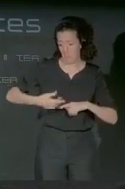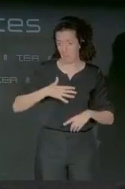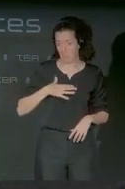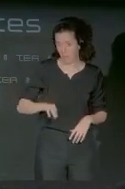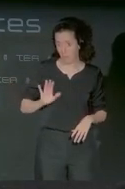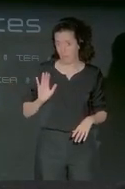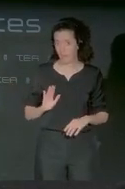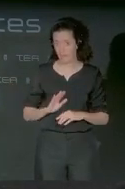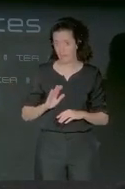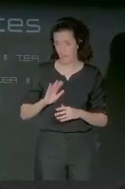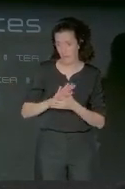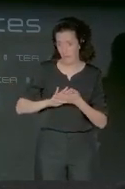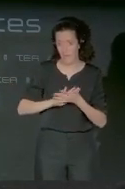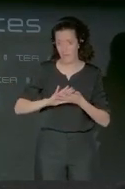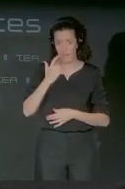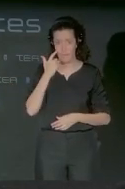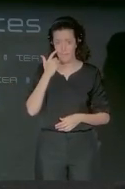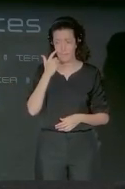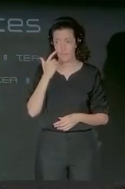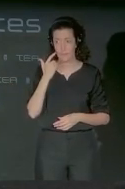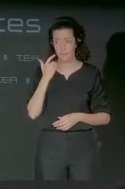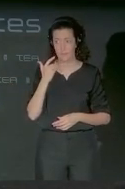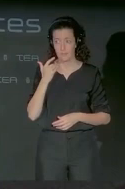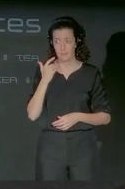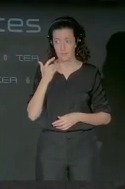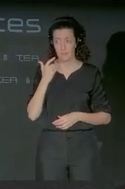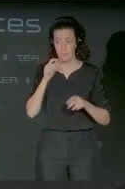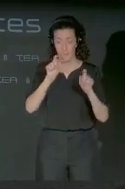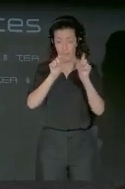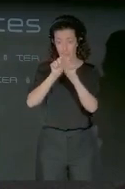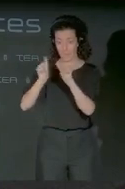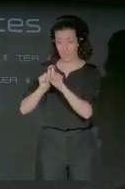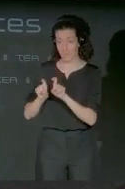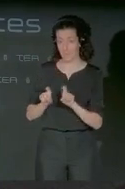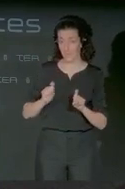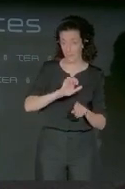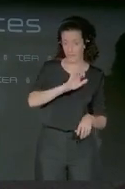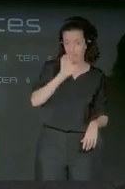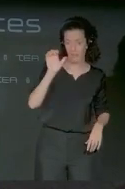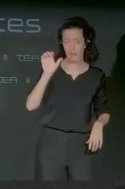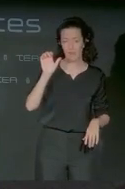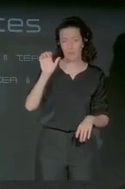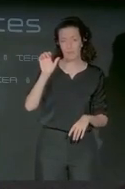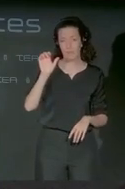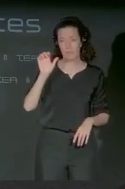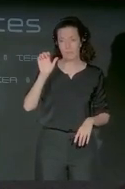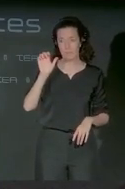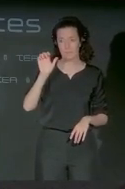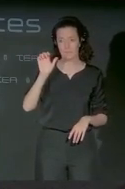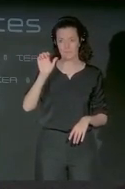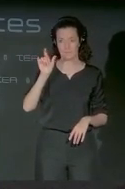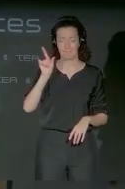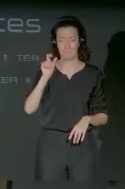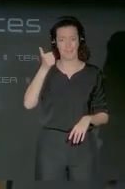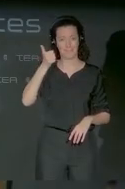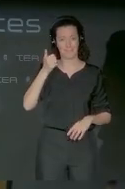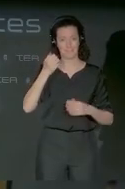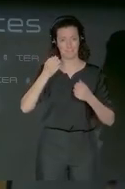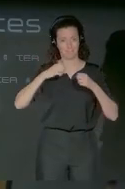more European video game companies up there. And some of your instruments may well be that too. We'll see. Thank